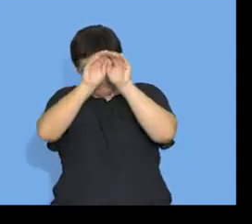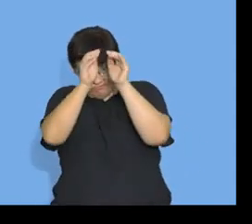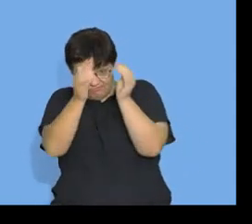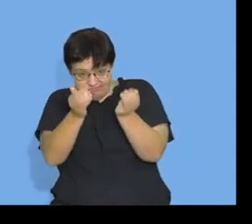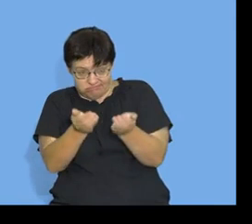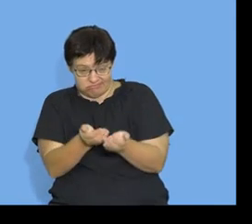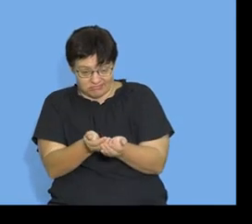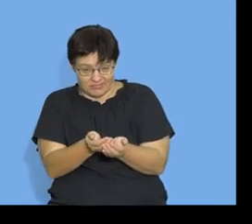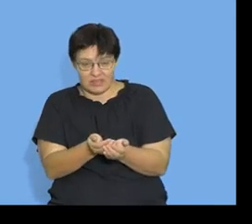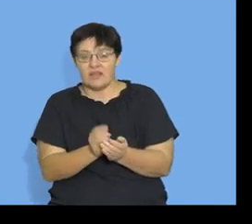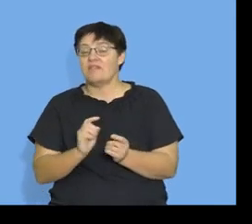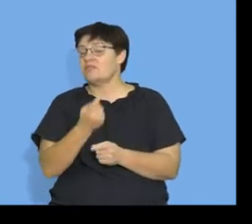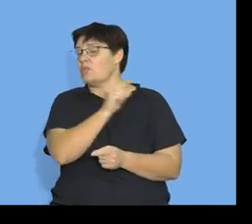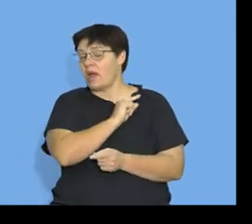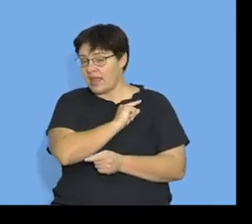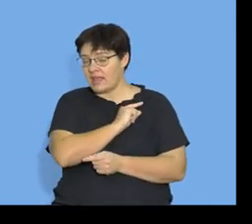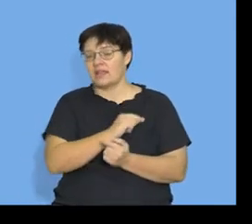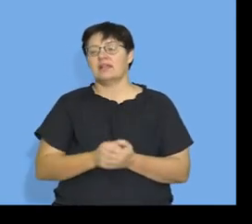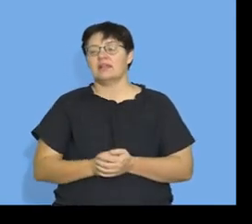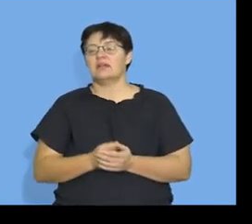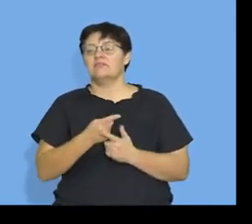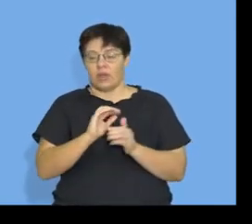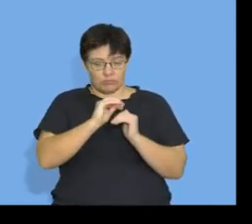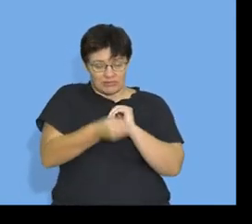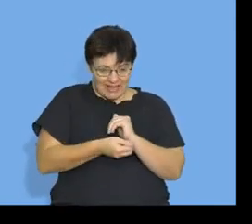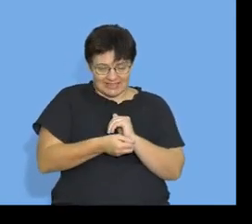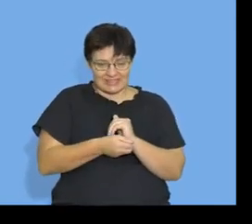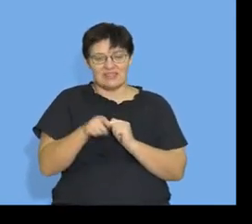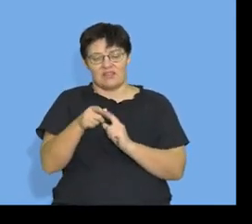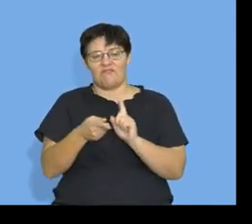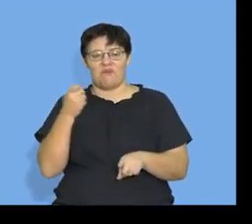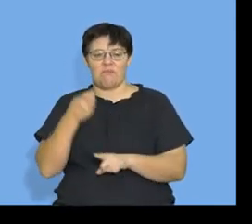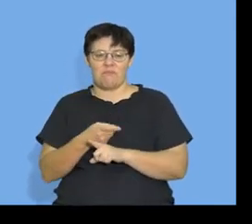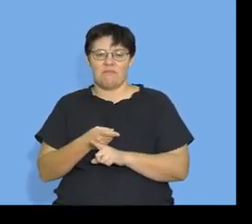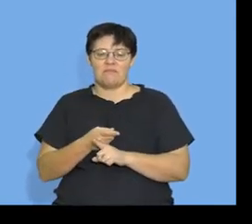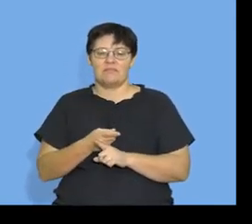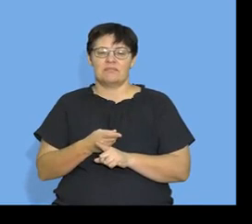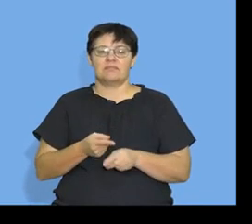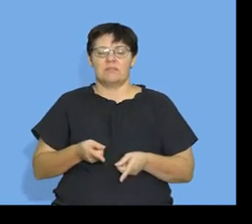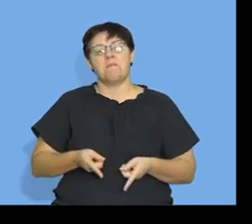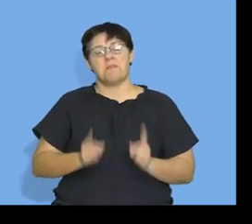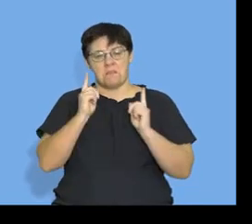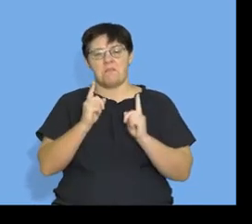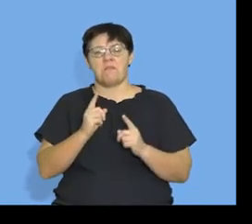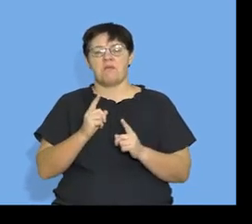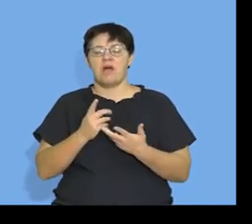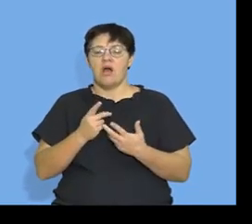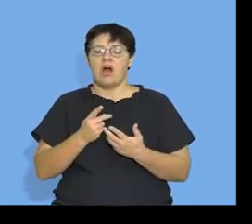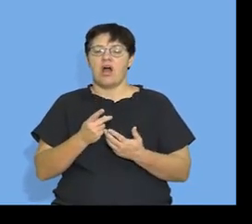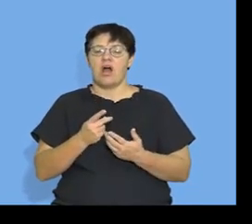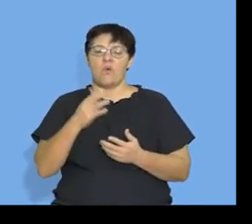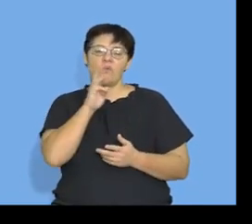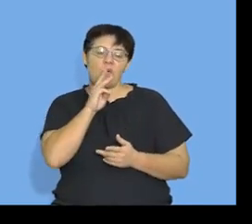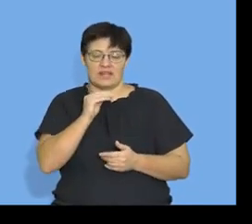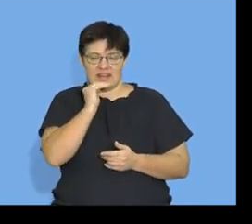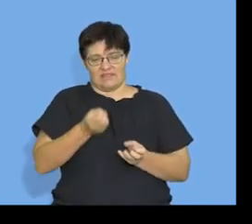this membrane. Firstly, because the amniotic fluid protects the fetus from injury and dehydration. It also